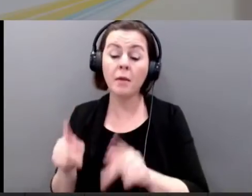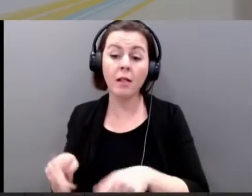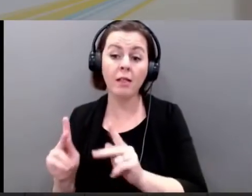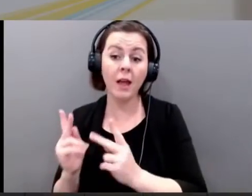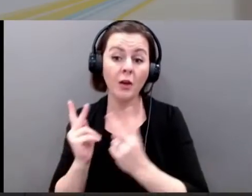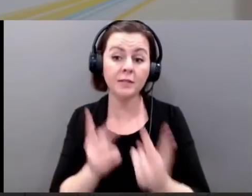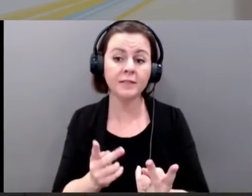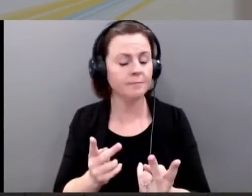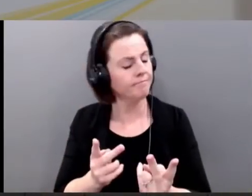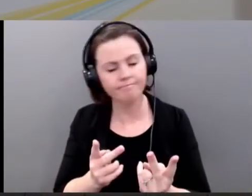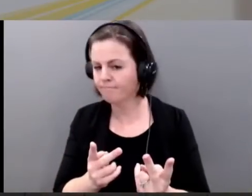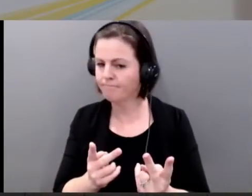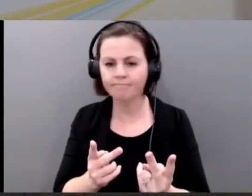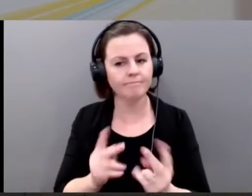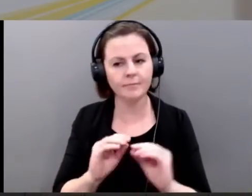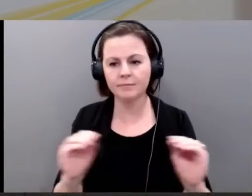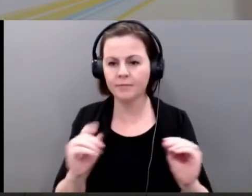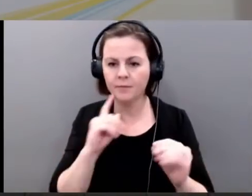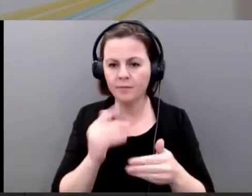time.